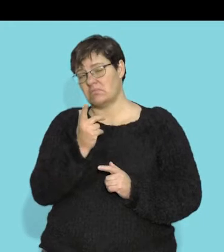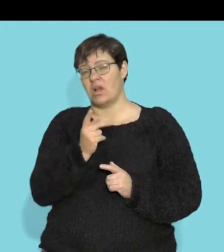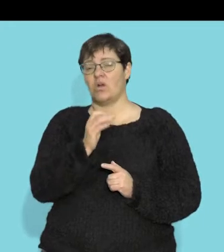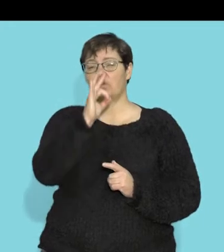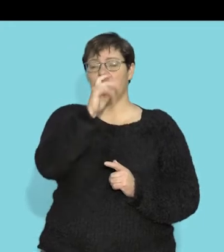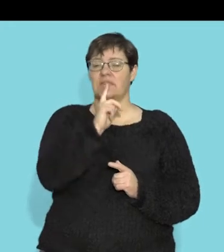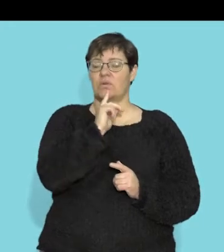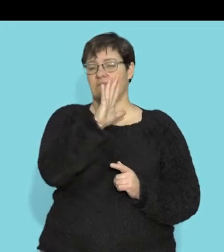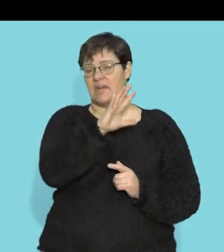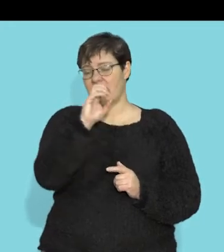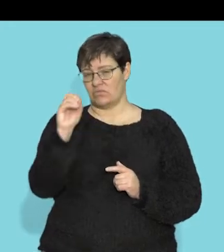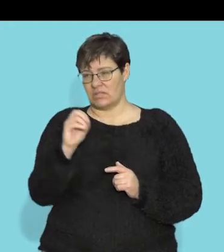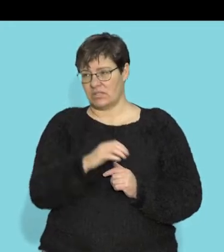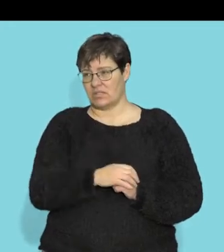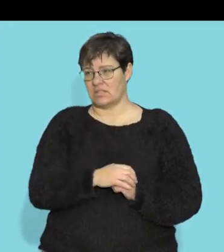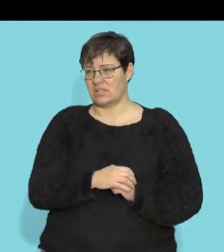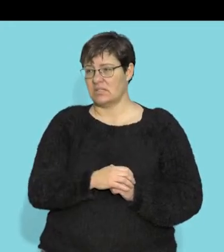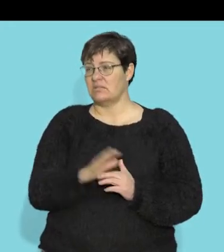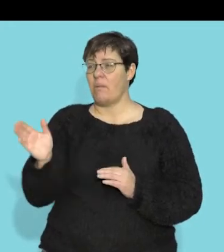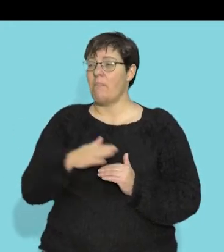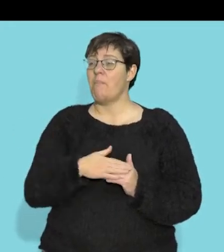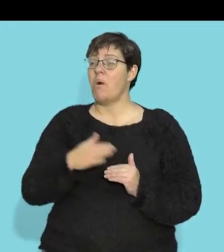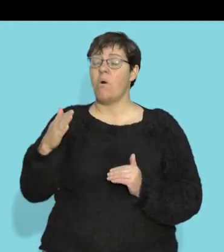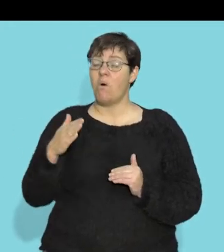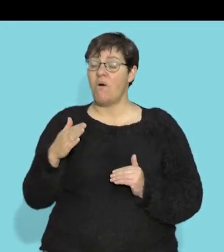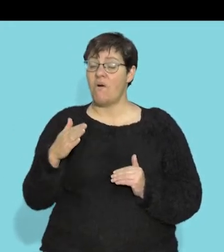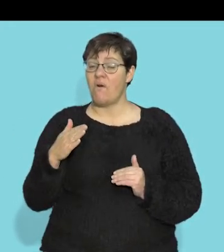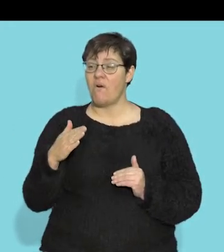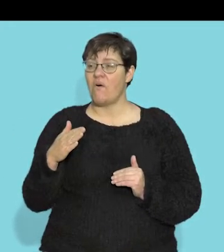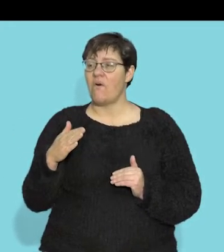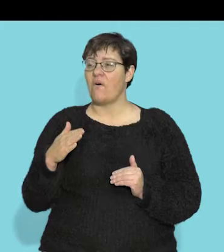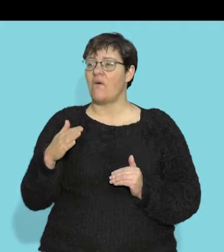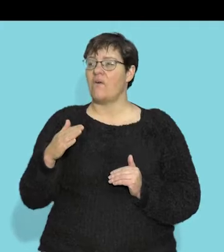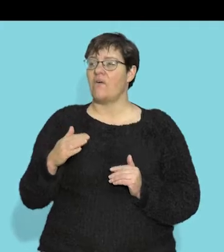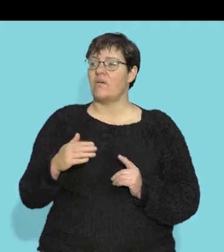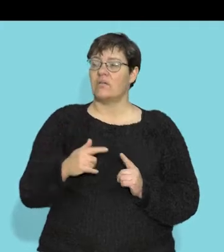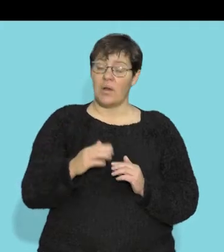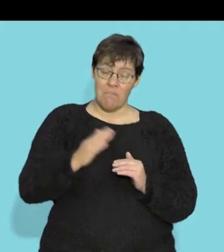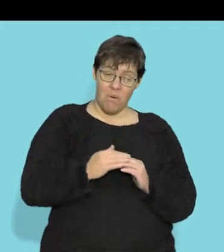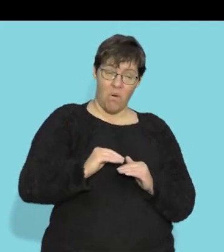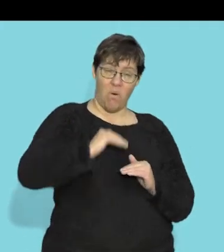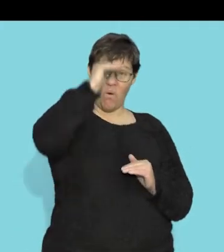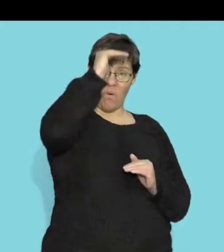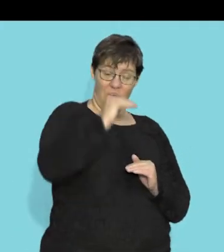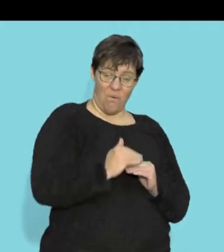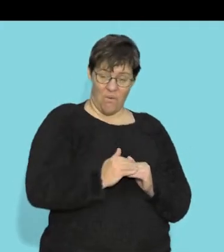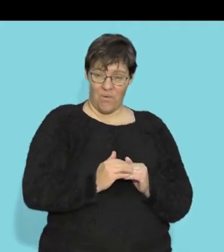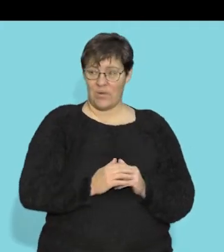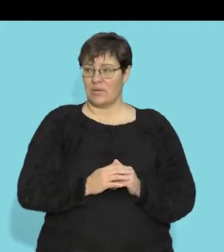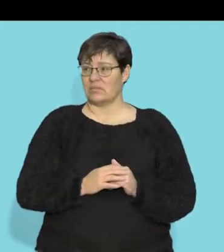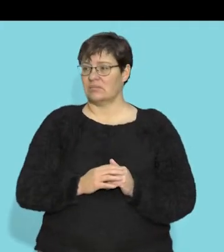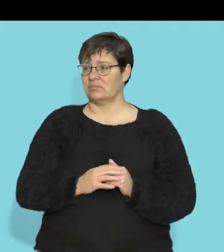be 3,500. How much more? Right, so this is the more. So if I look